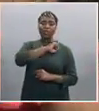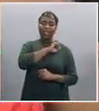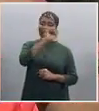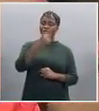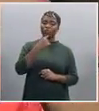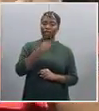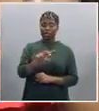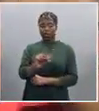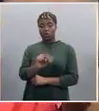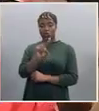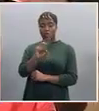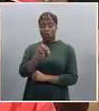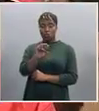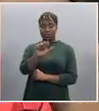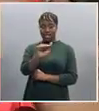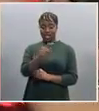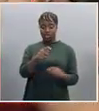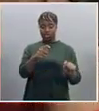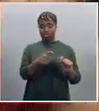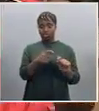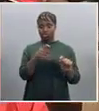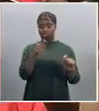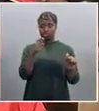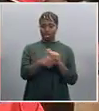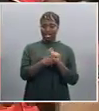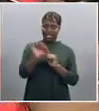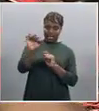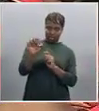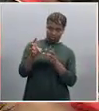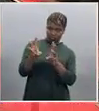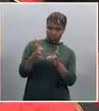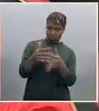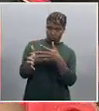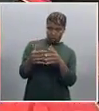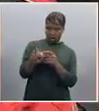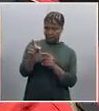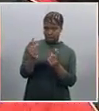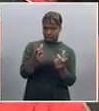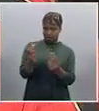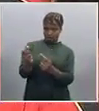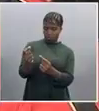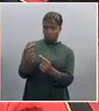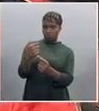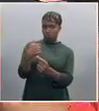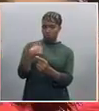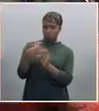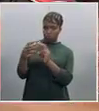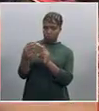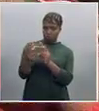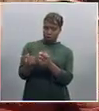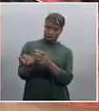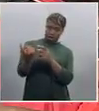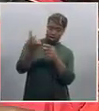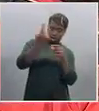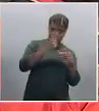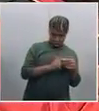when NUMSA changes on her ways of becoming a general union and recruiting